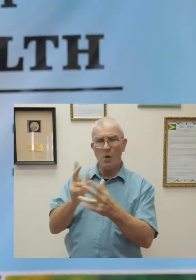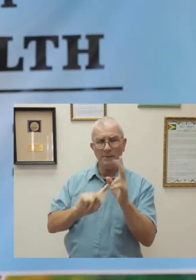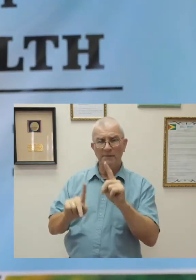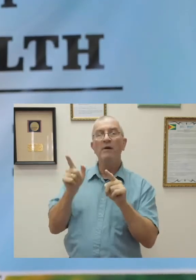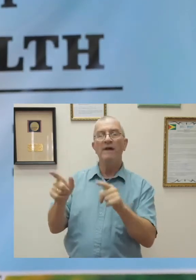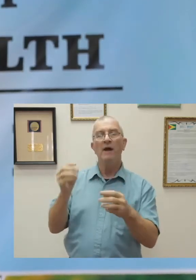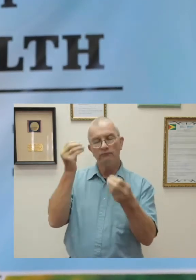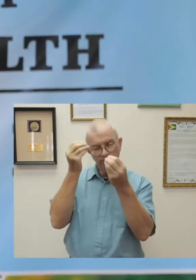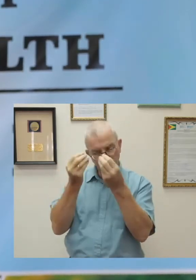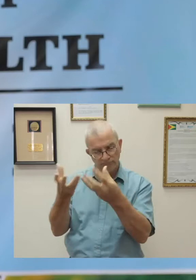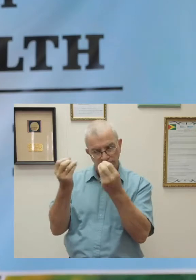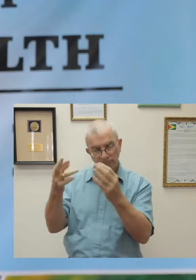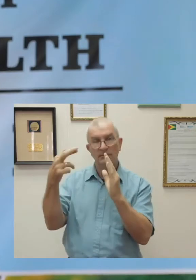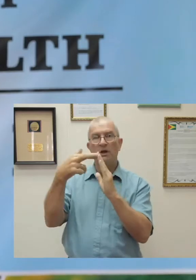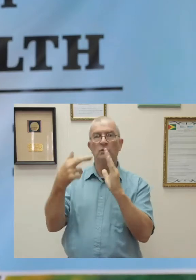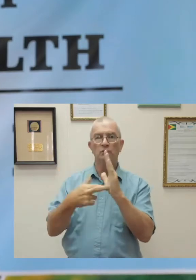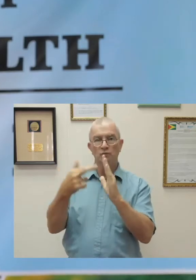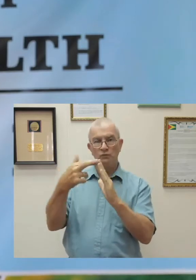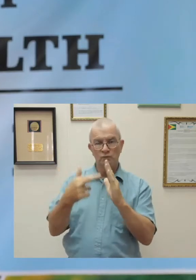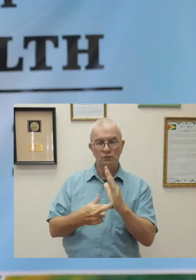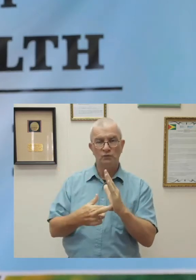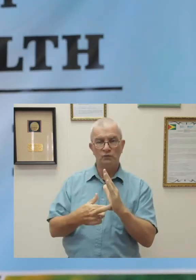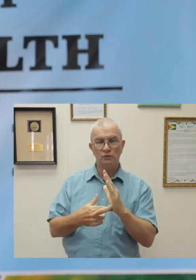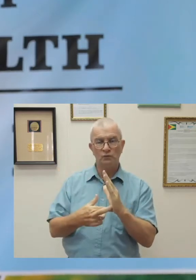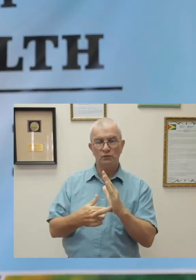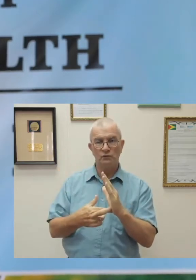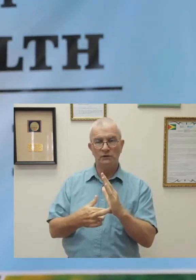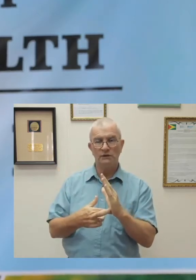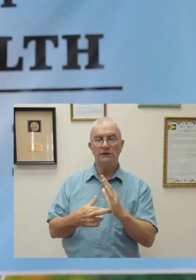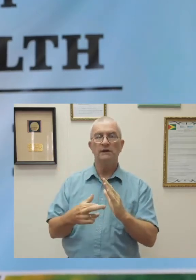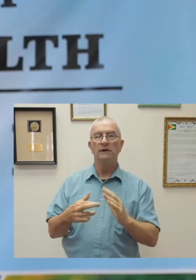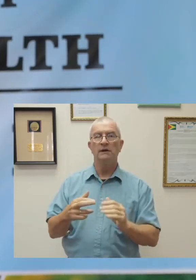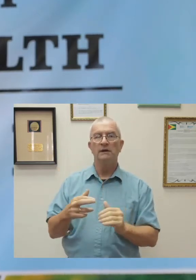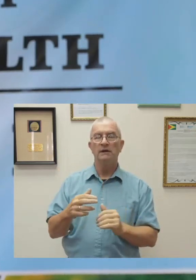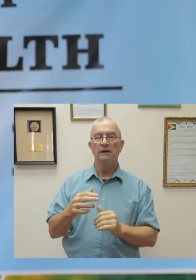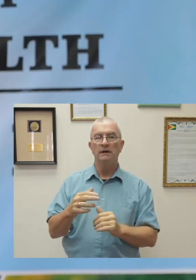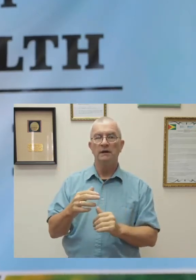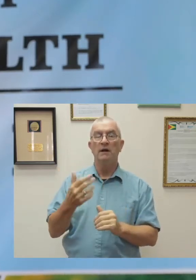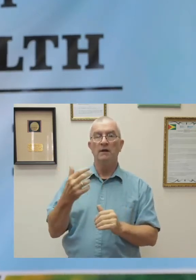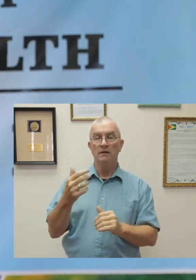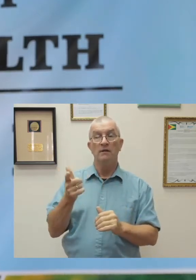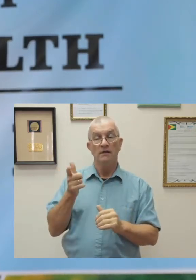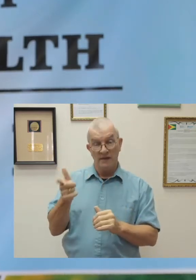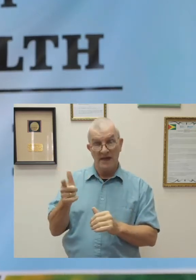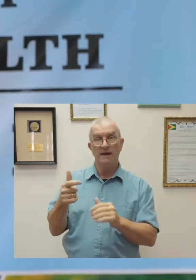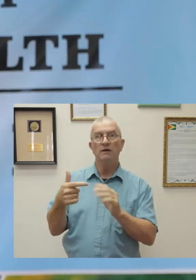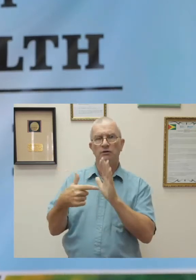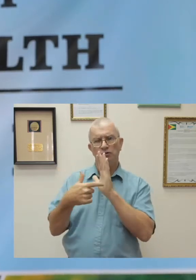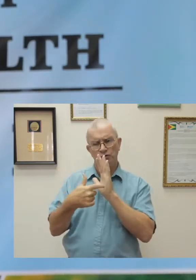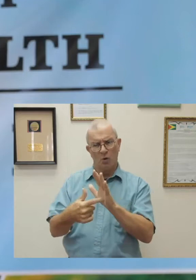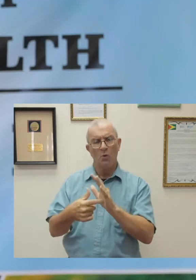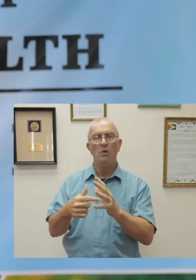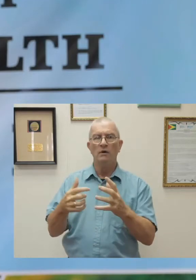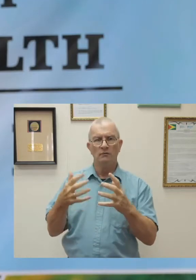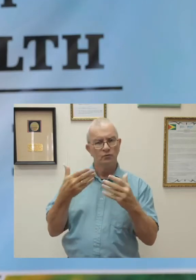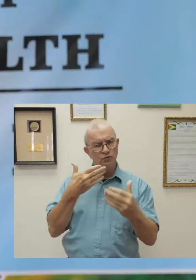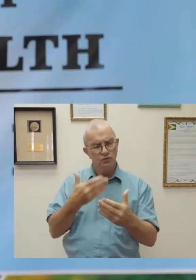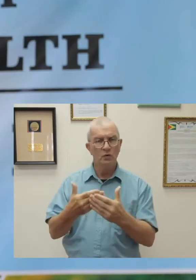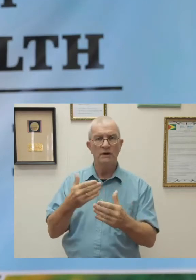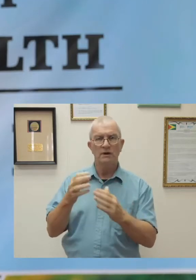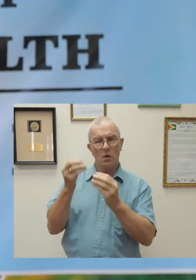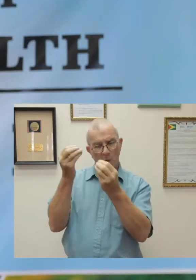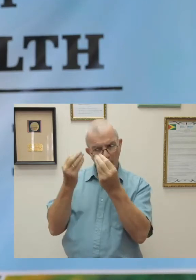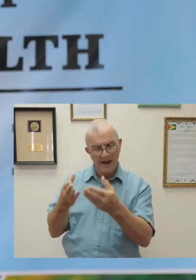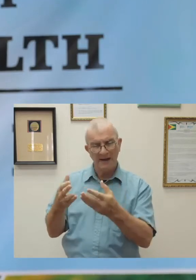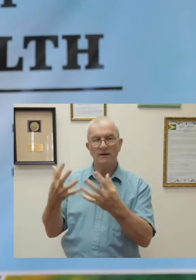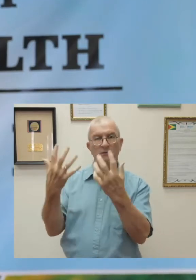residents of Region Number 6, East Berbice Quarantine, are demonstrating. They have